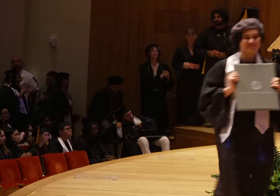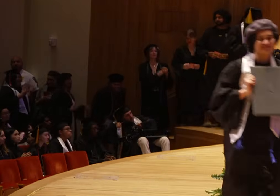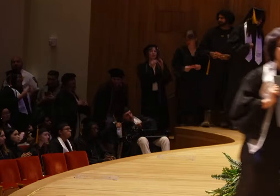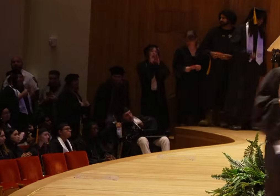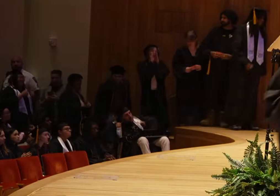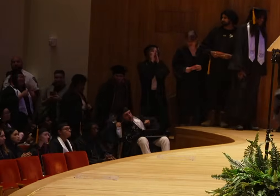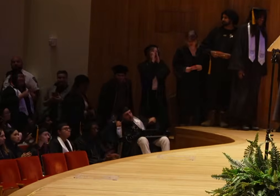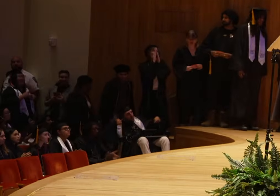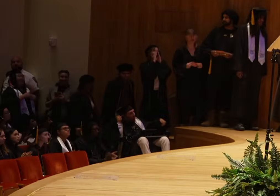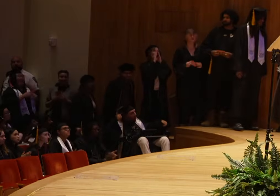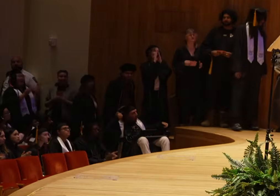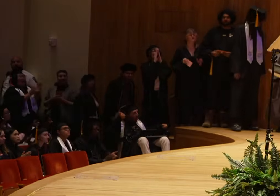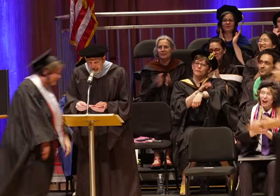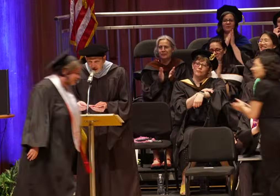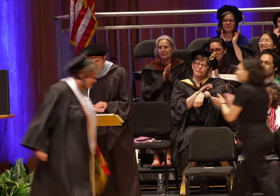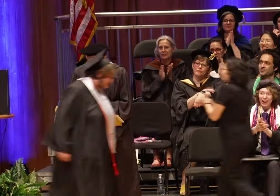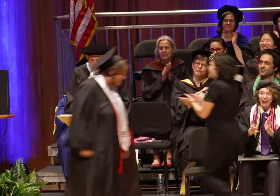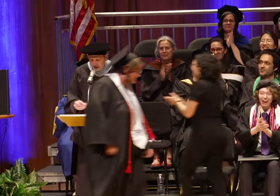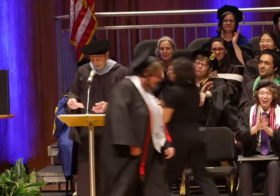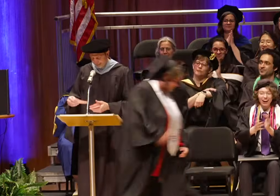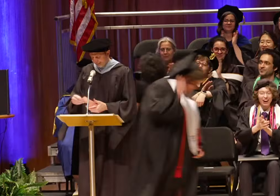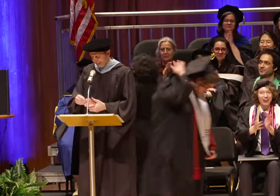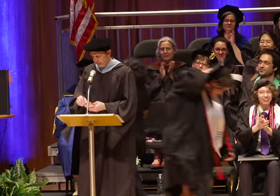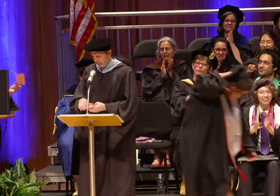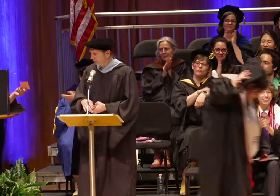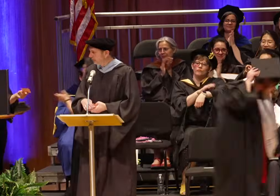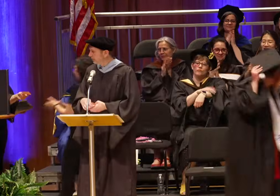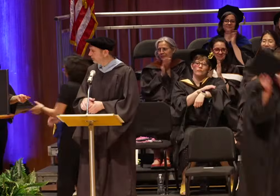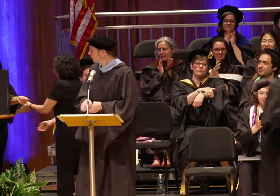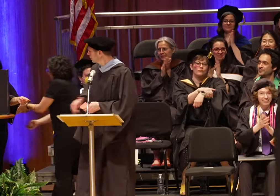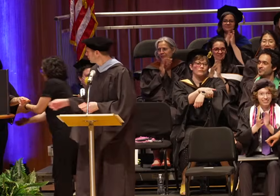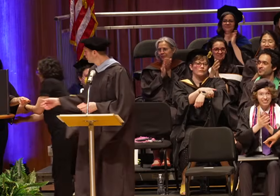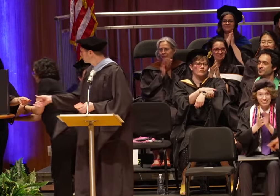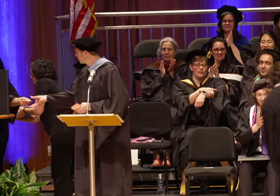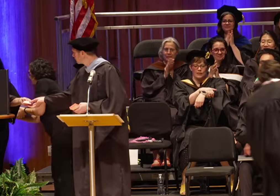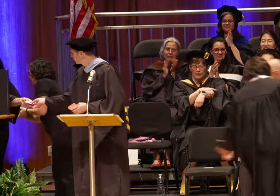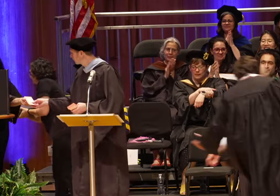Charlie Hawk, magna cum laude.